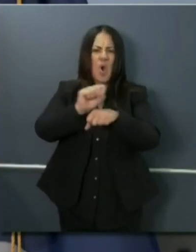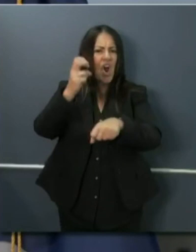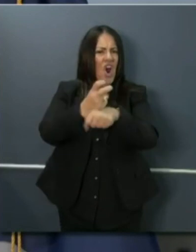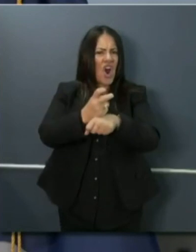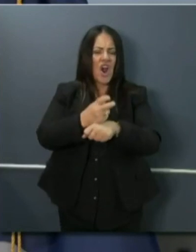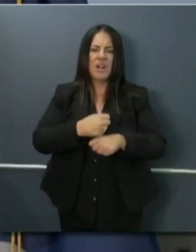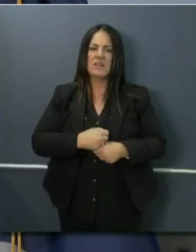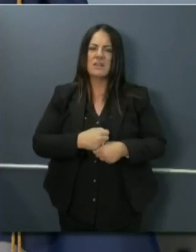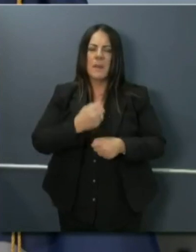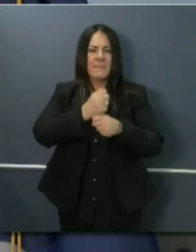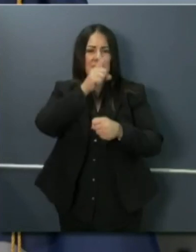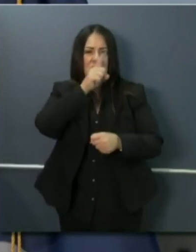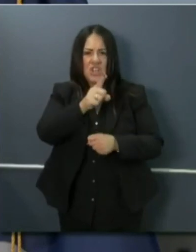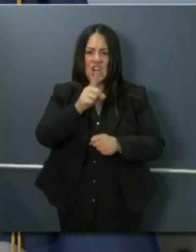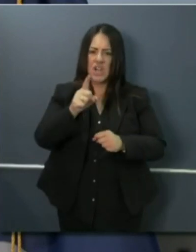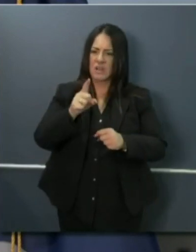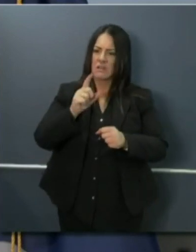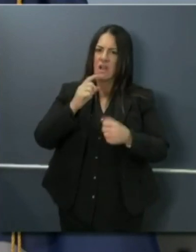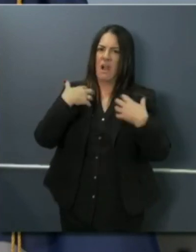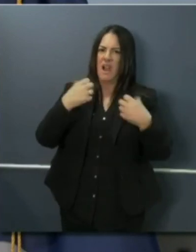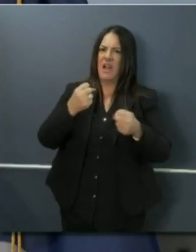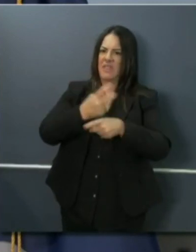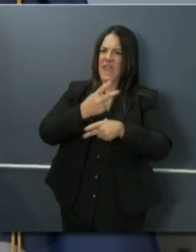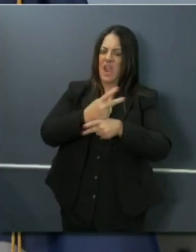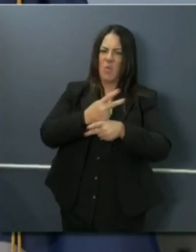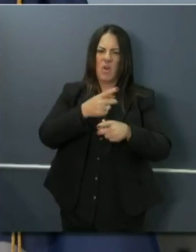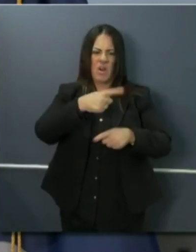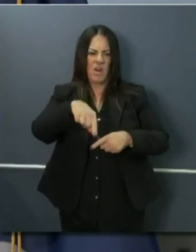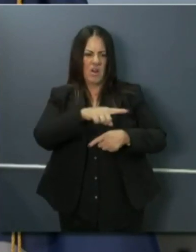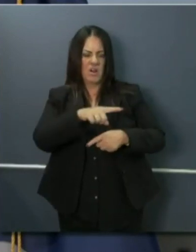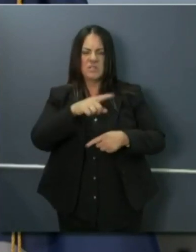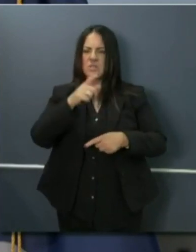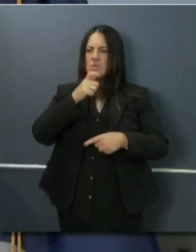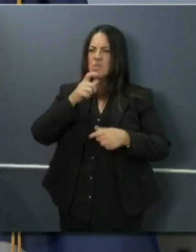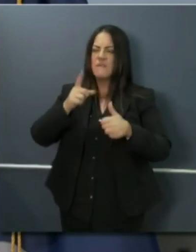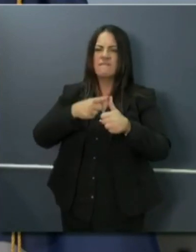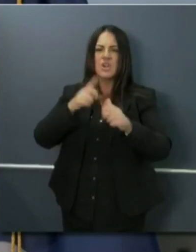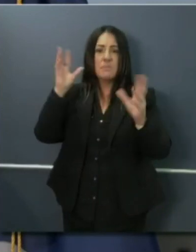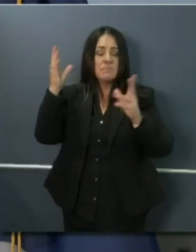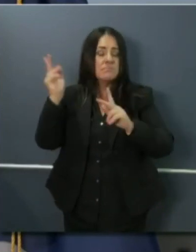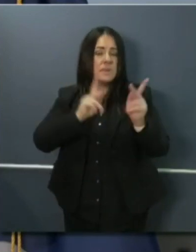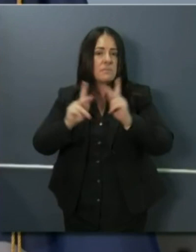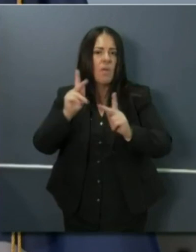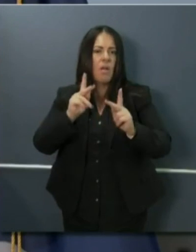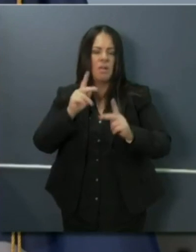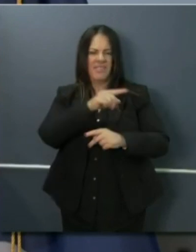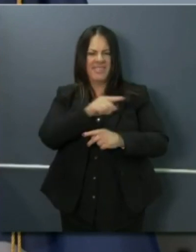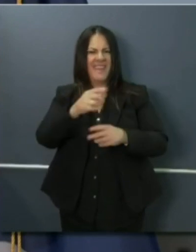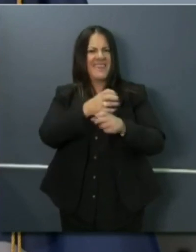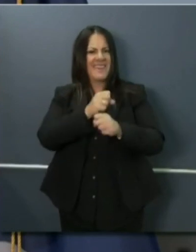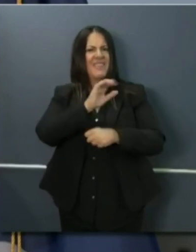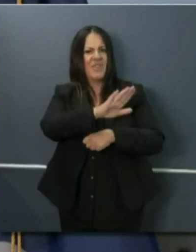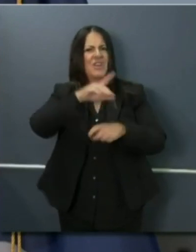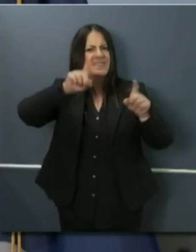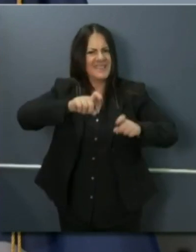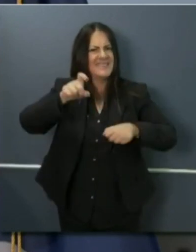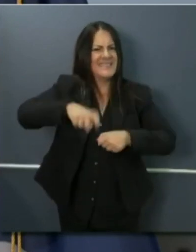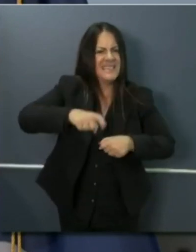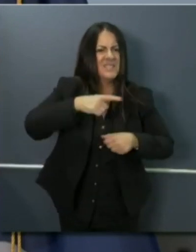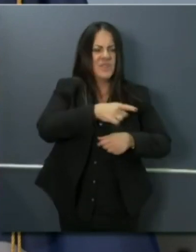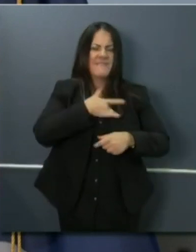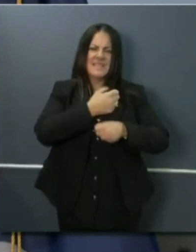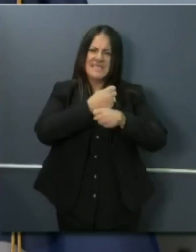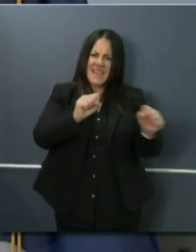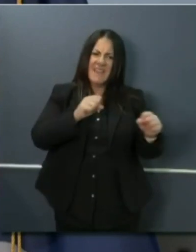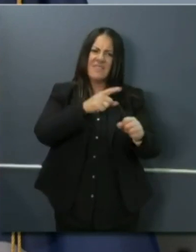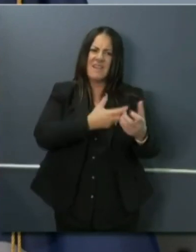that people on the front lines, our healthcare workforce, our first responders, get the testing they need to feel safe and confident that they can